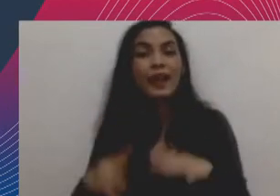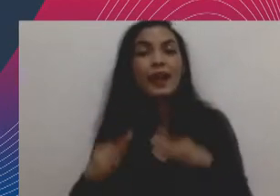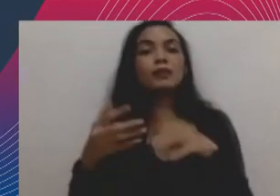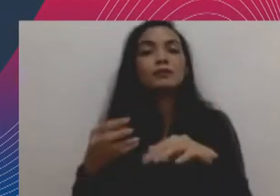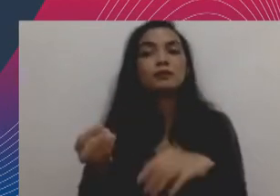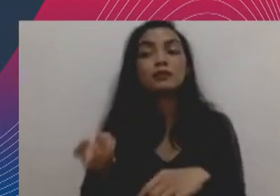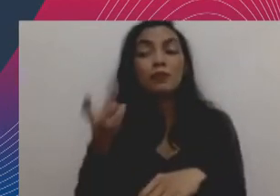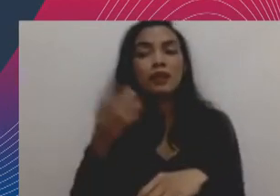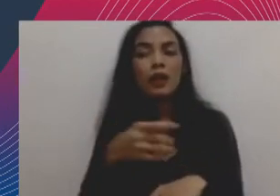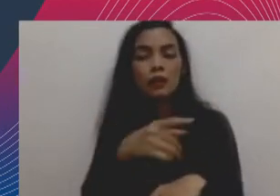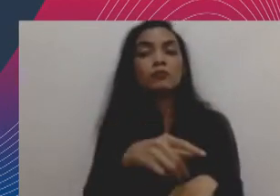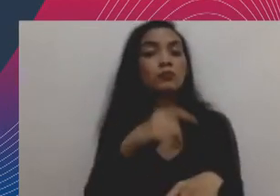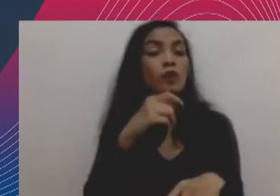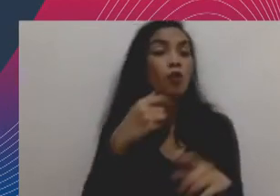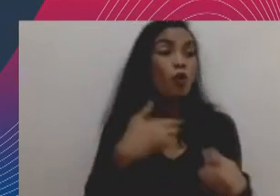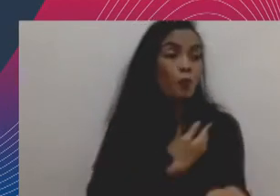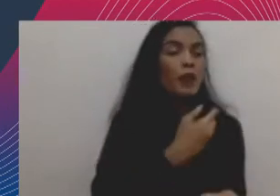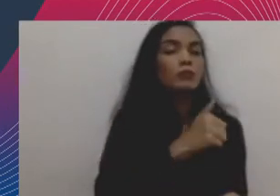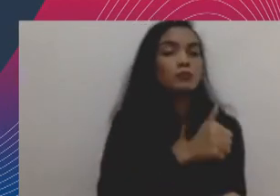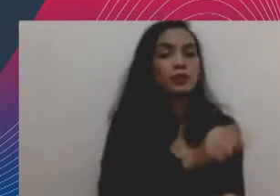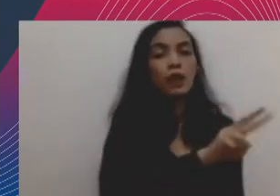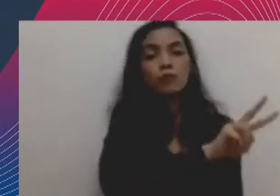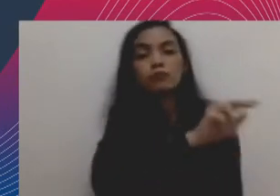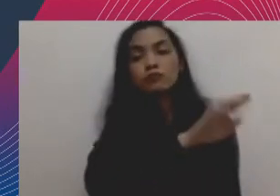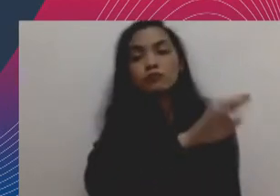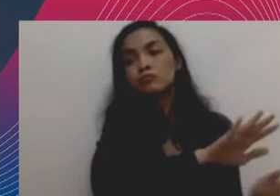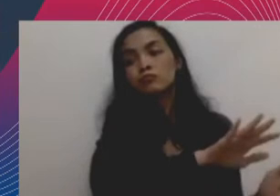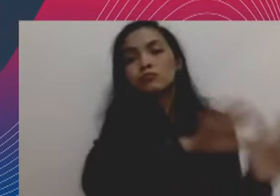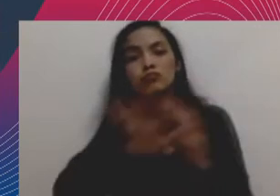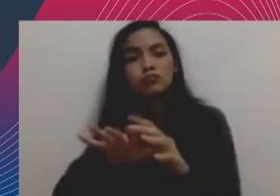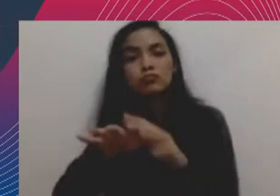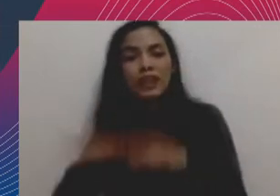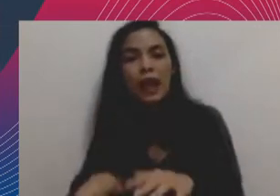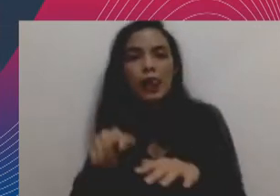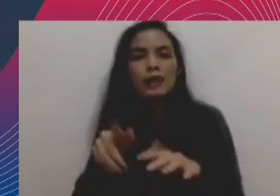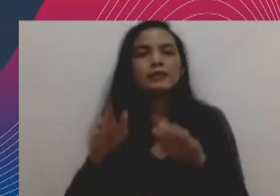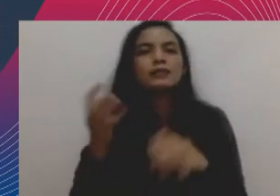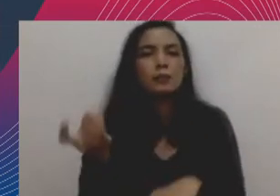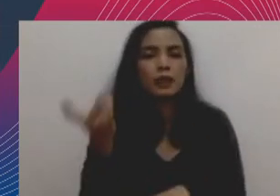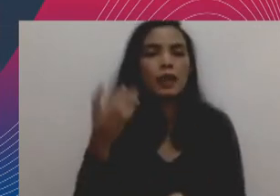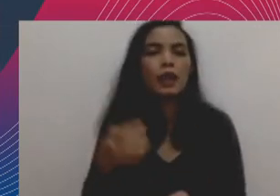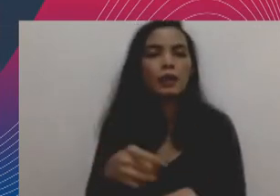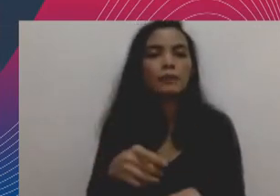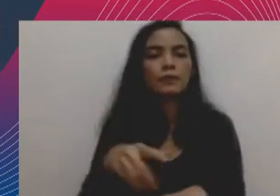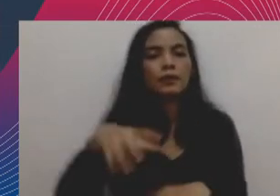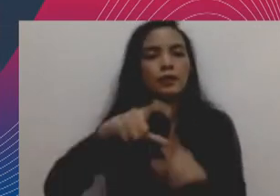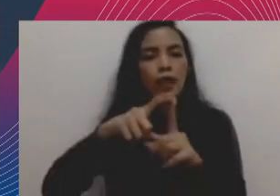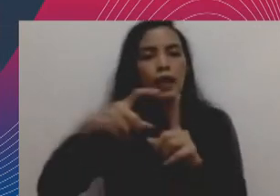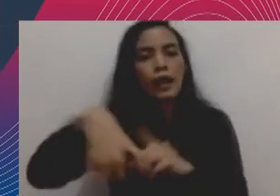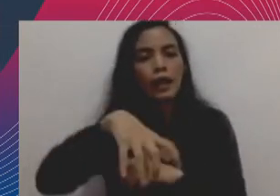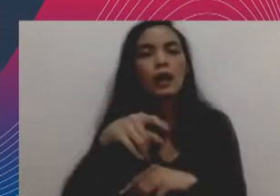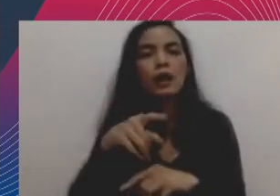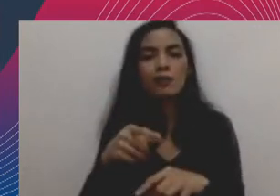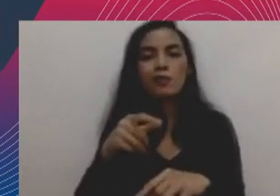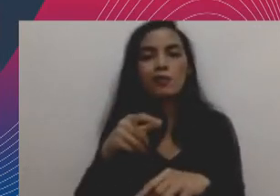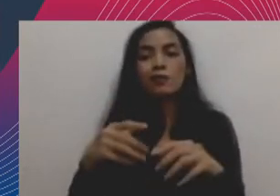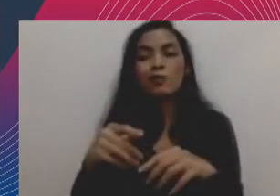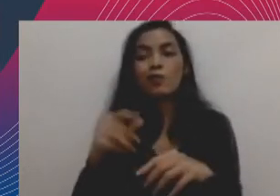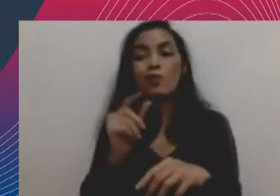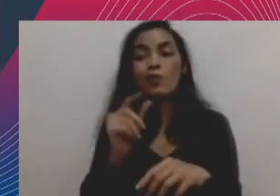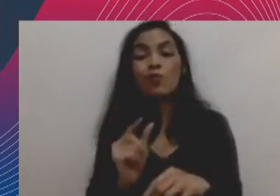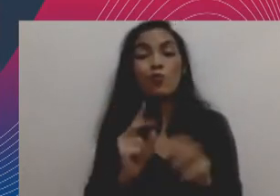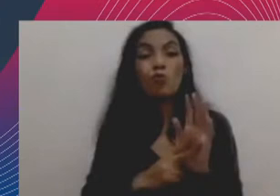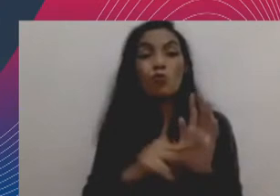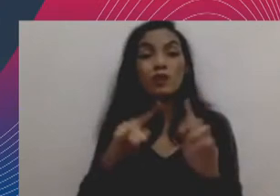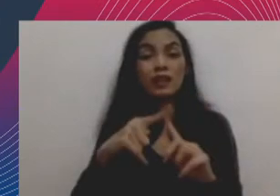Ibu Enda ada UPT PPPA yang ada di daerah. Nah, ini nanti akan pendampingan baik segi hukum, baik segi